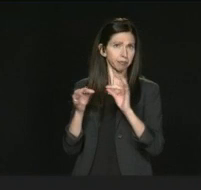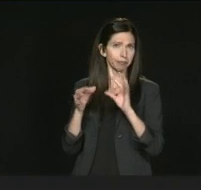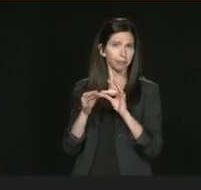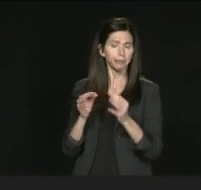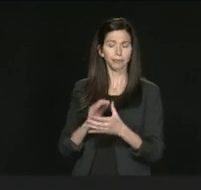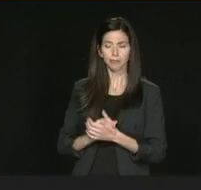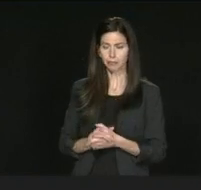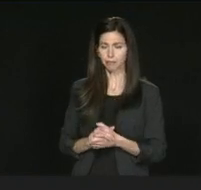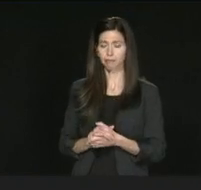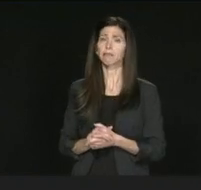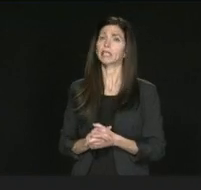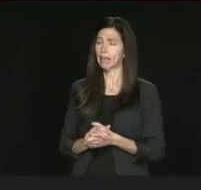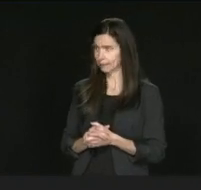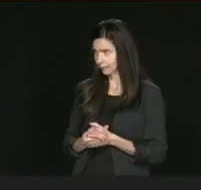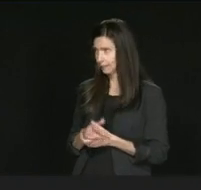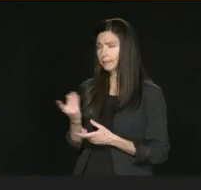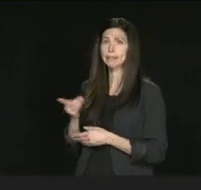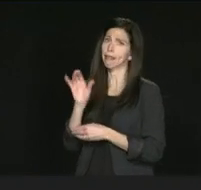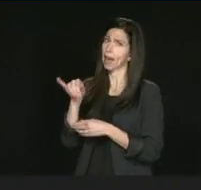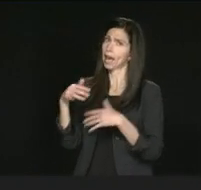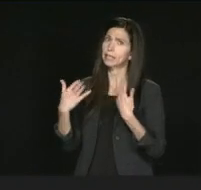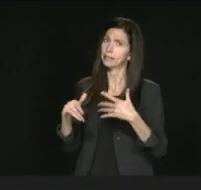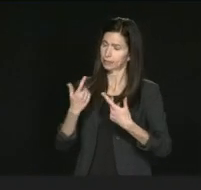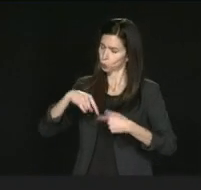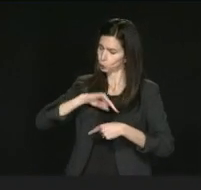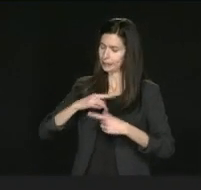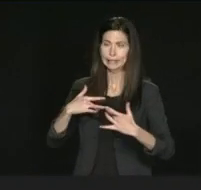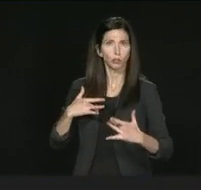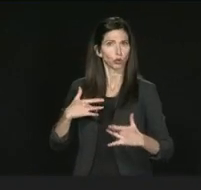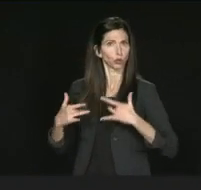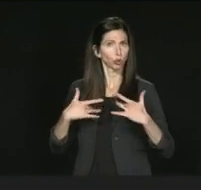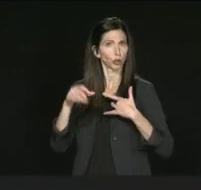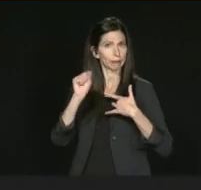more remote area, but also with